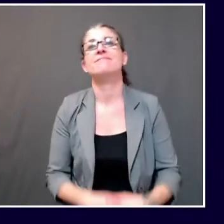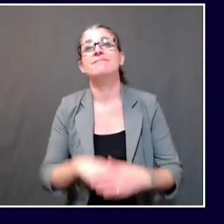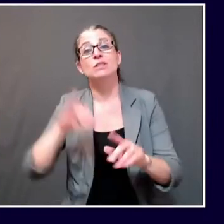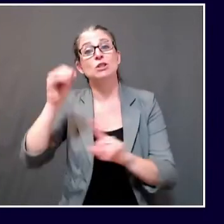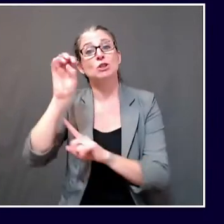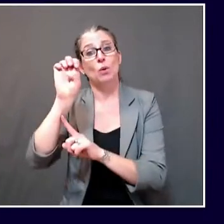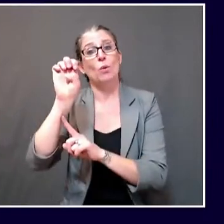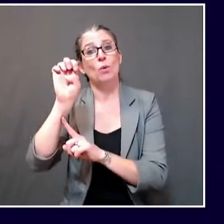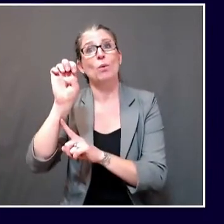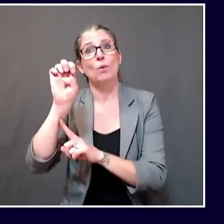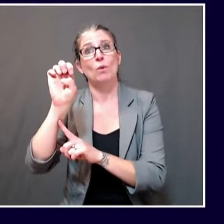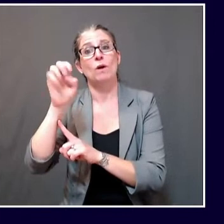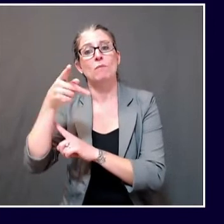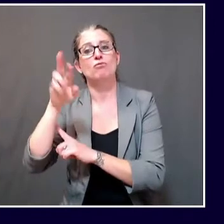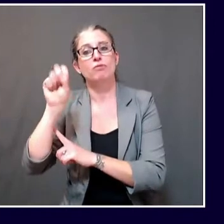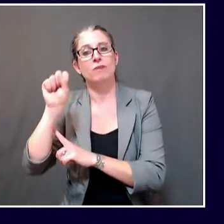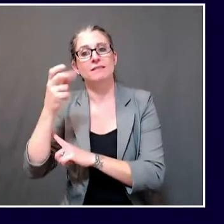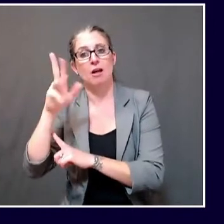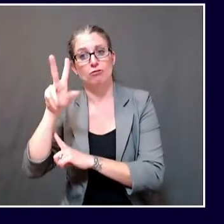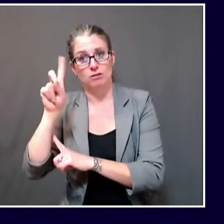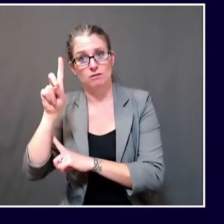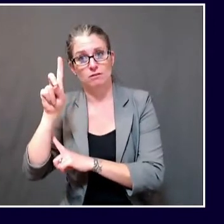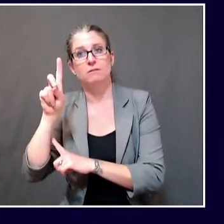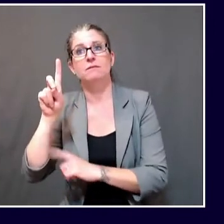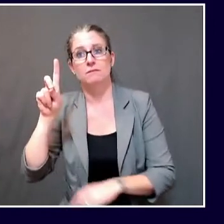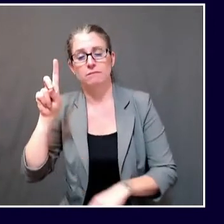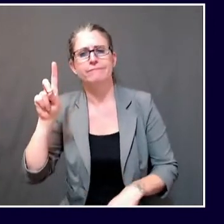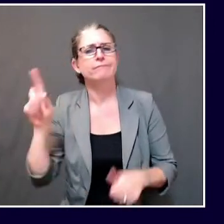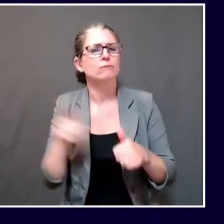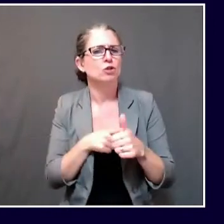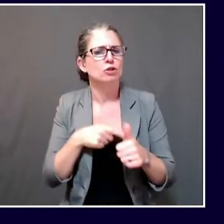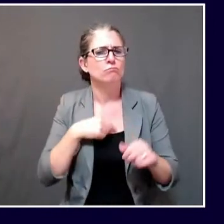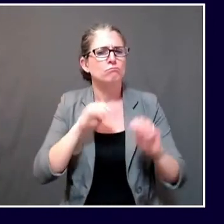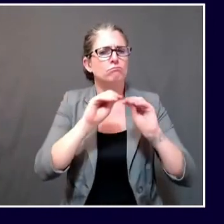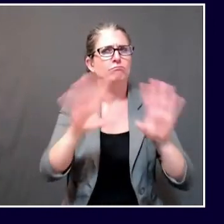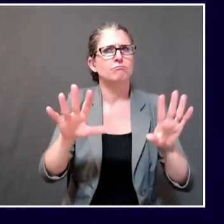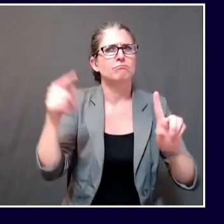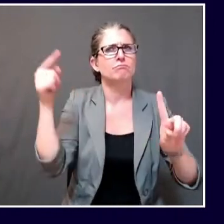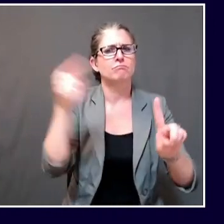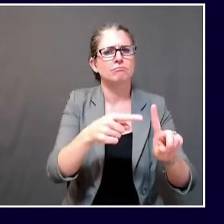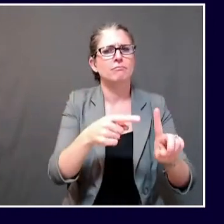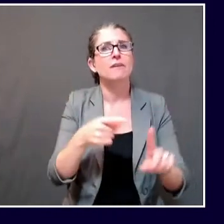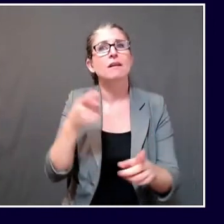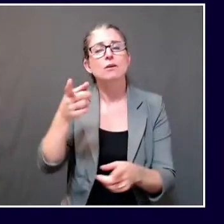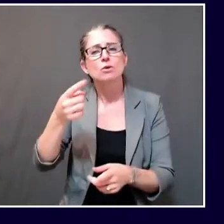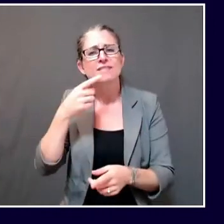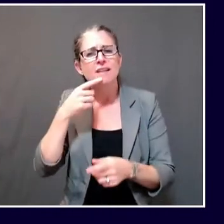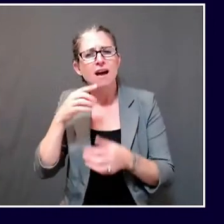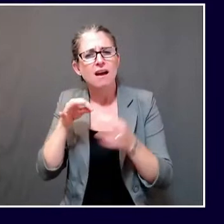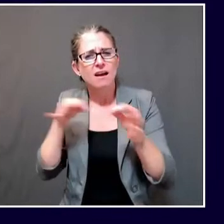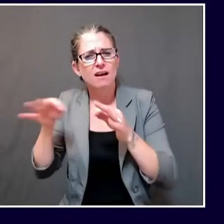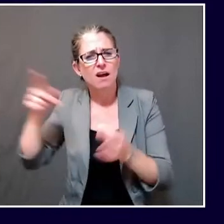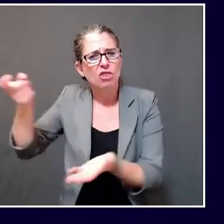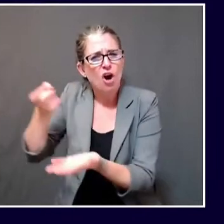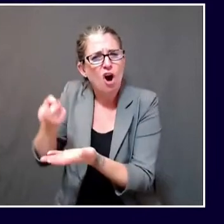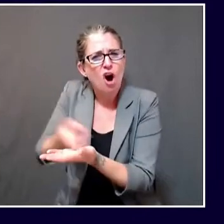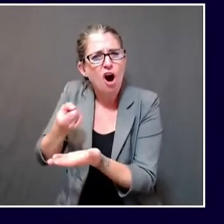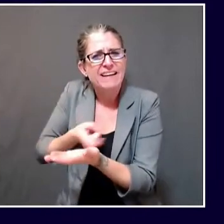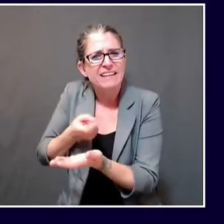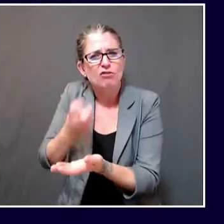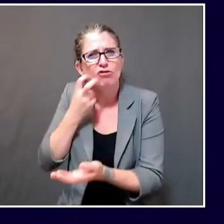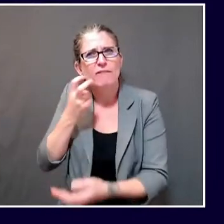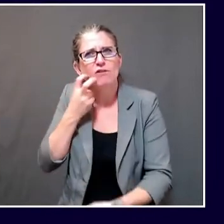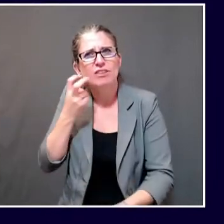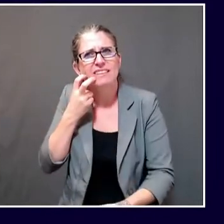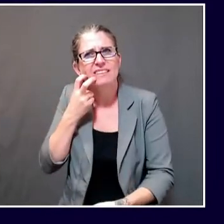on the hockey referee before I get to the questions. Were these youth hockey games? And that, and also, do we